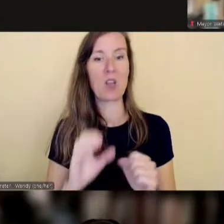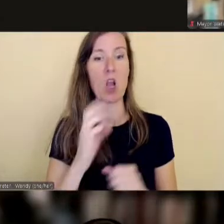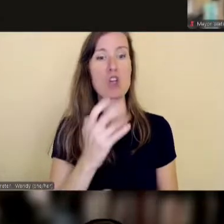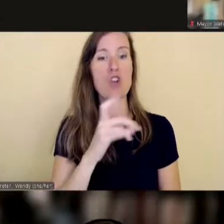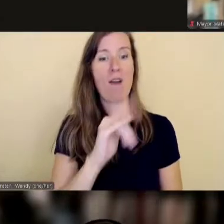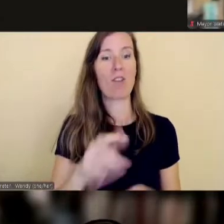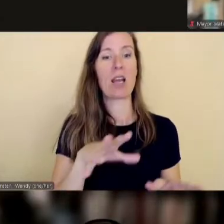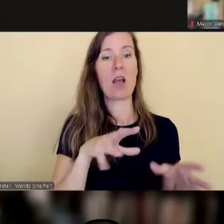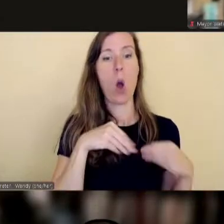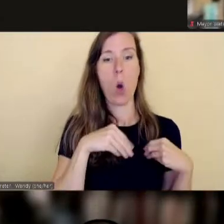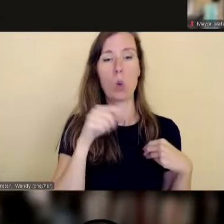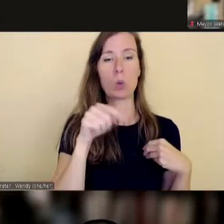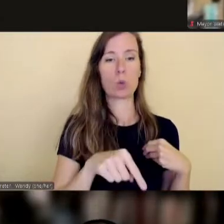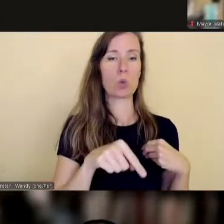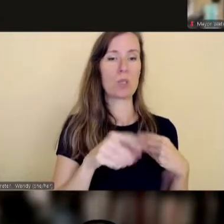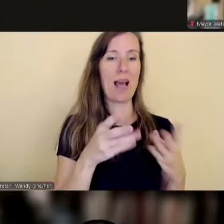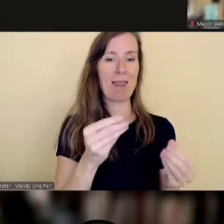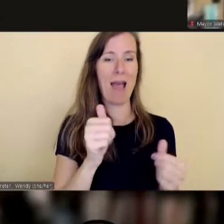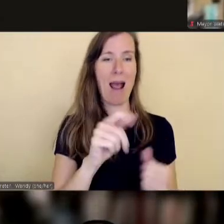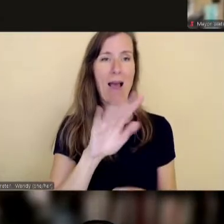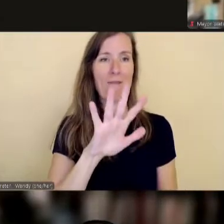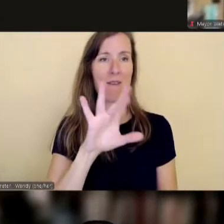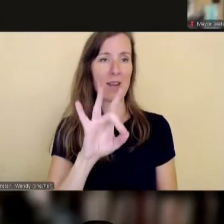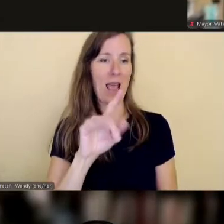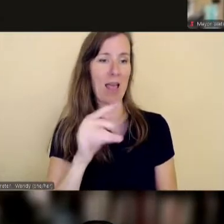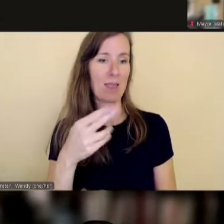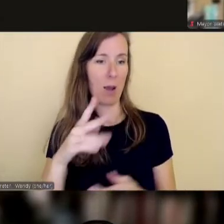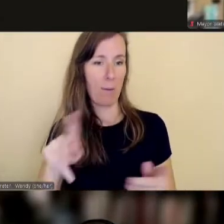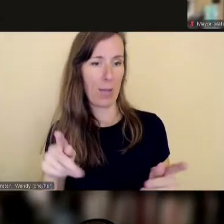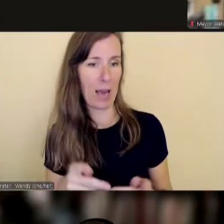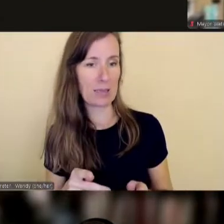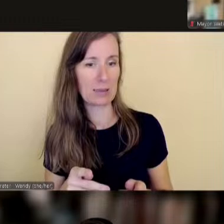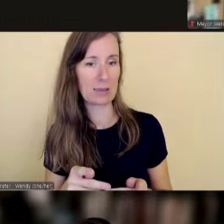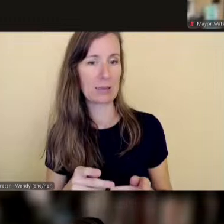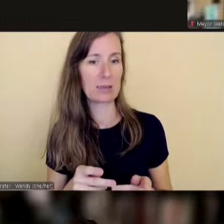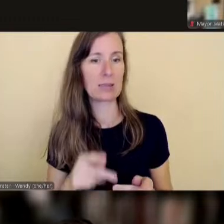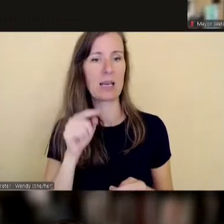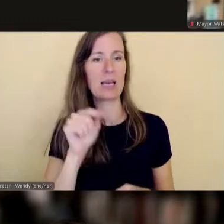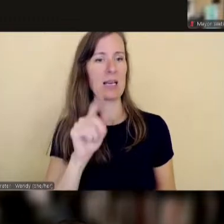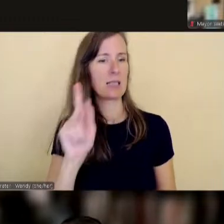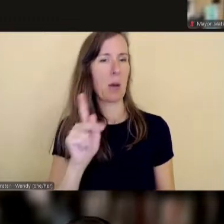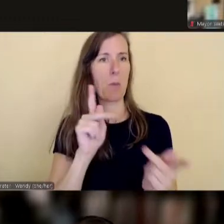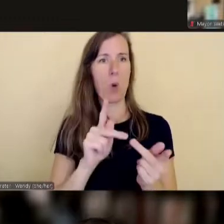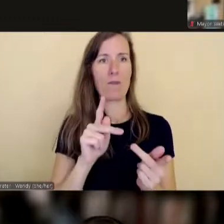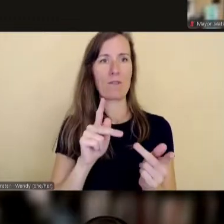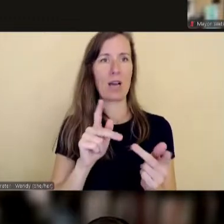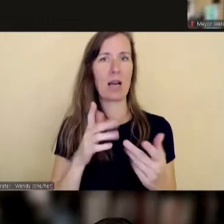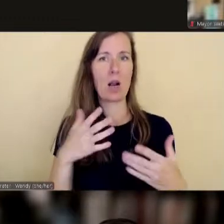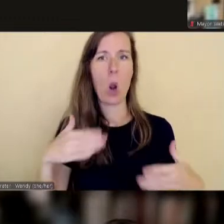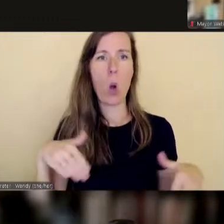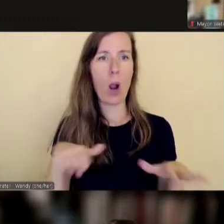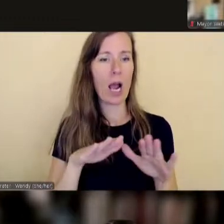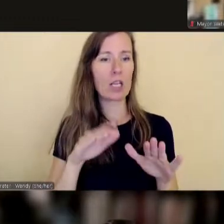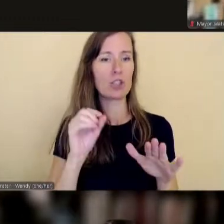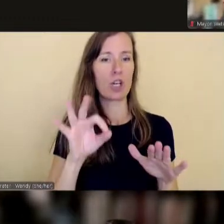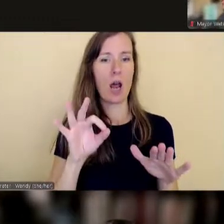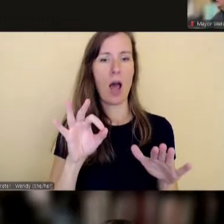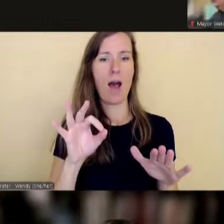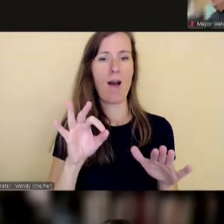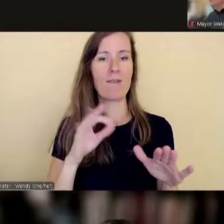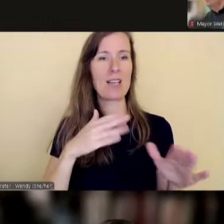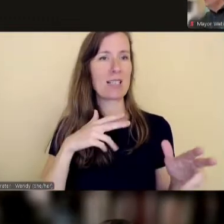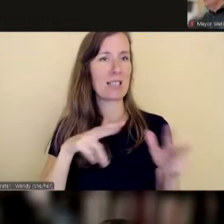The perfect location, paved sidewalks, bordered line streets, and is away from